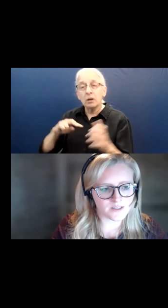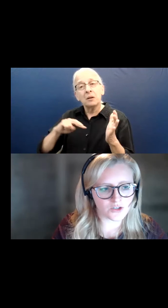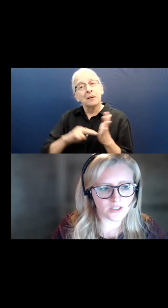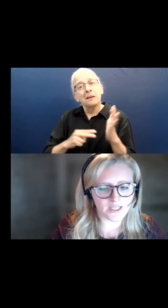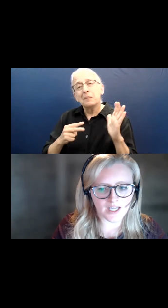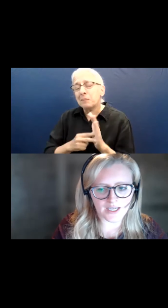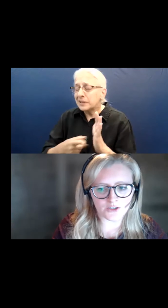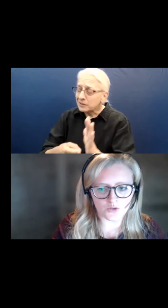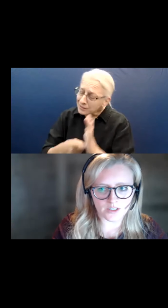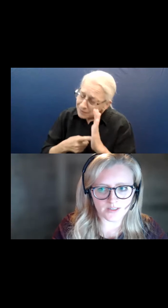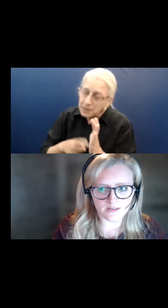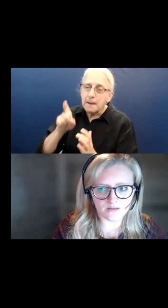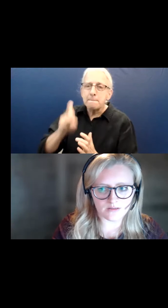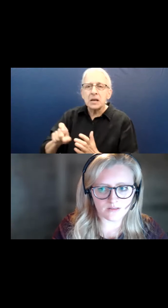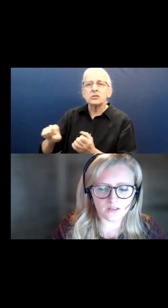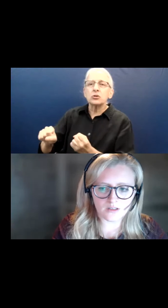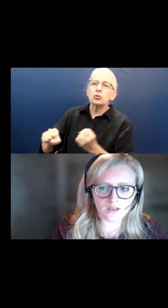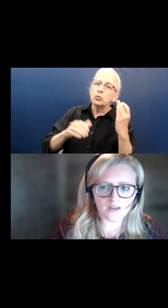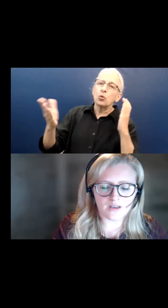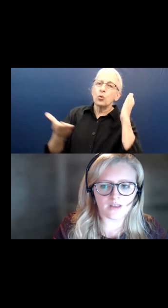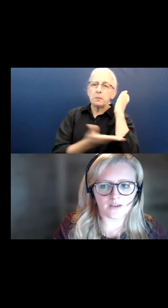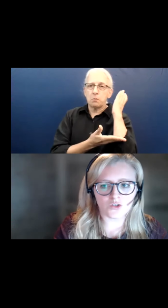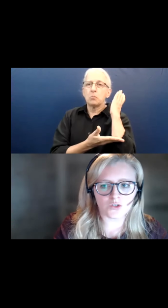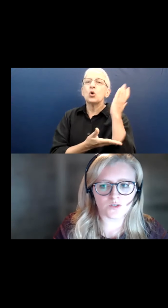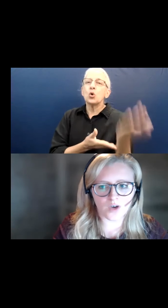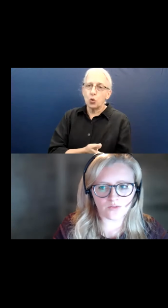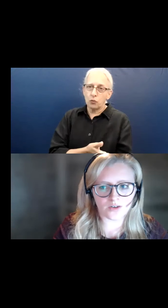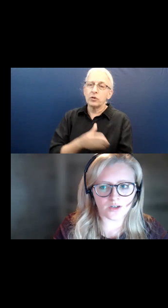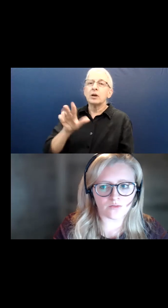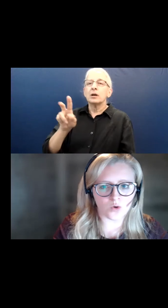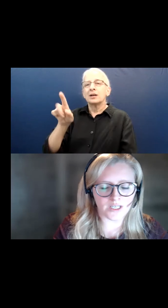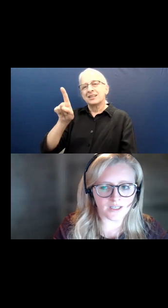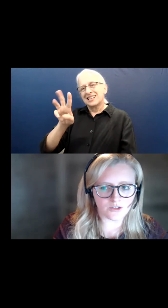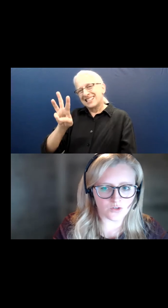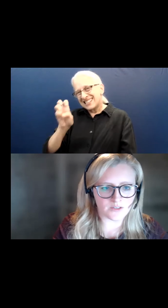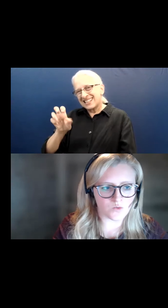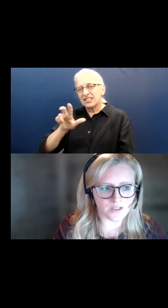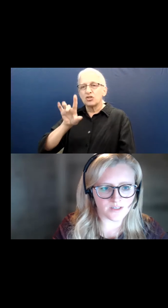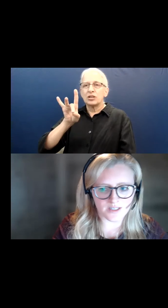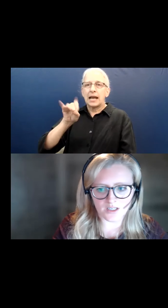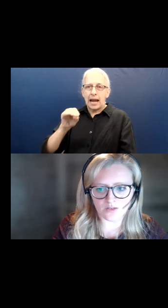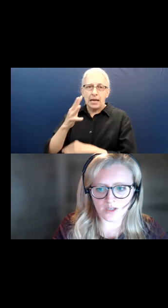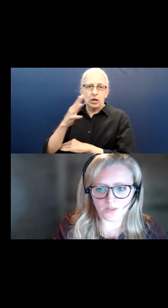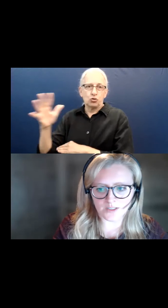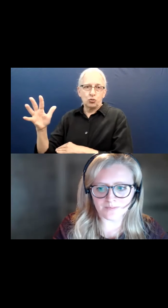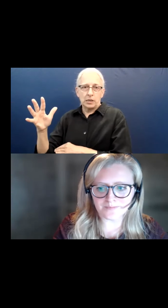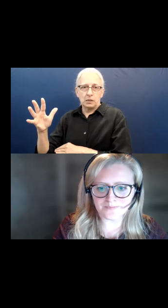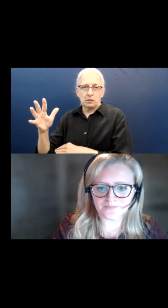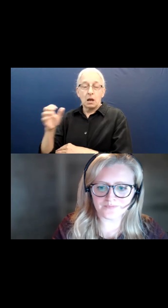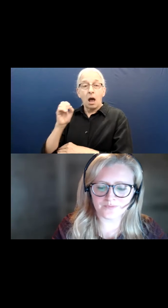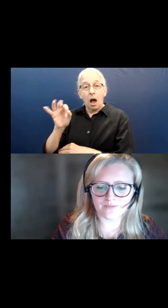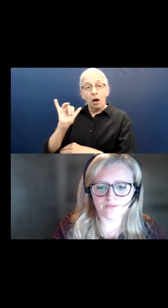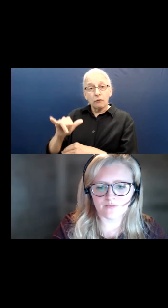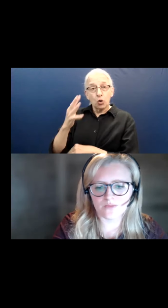approximately 680 trees. That includes 548 trees within the City of Redmond.